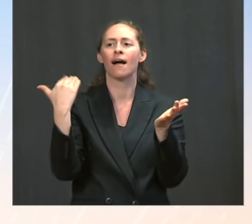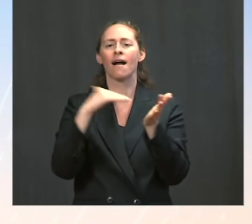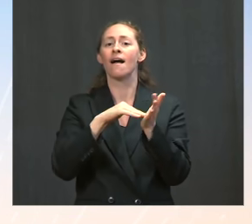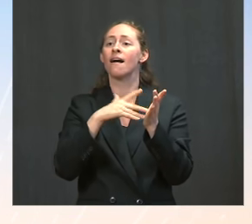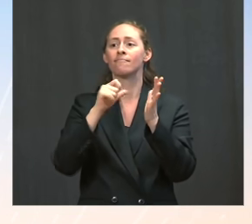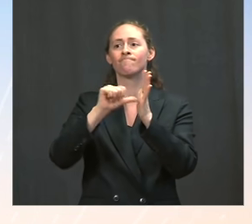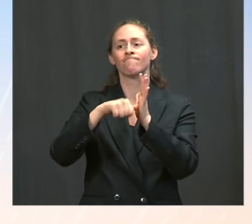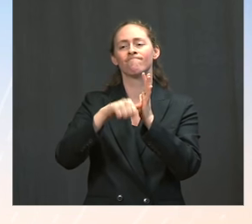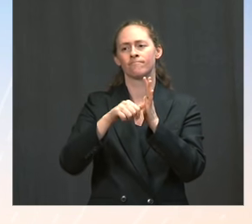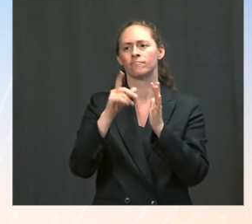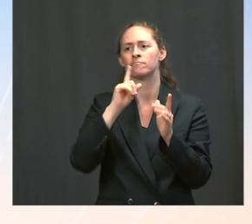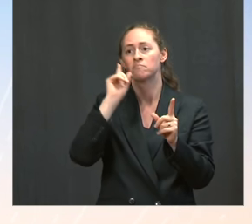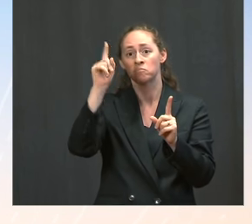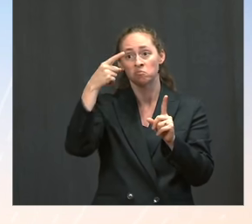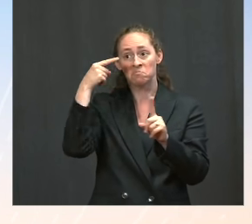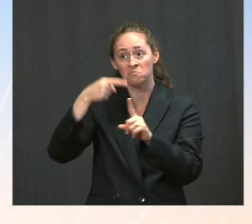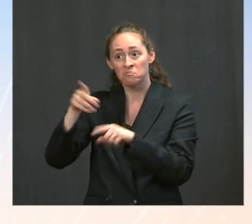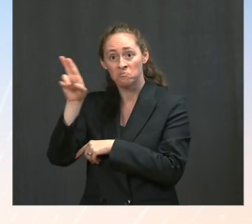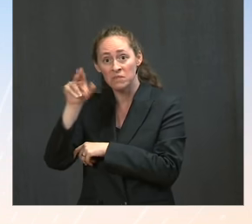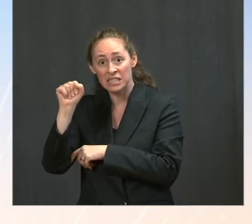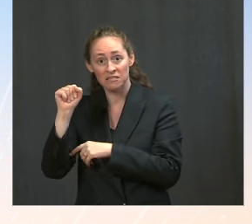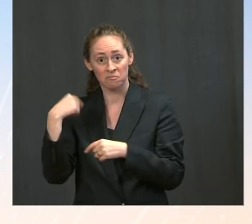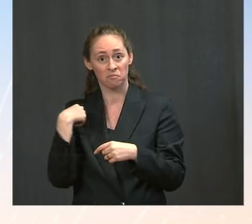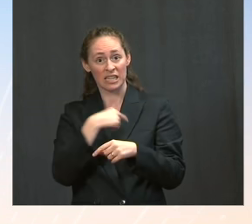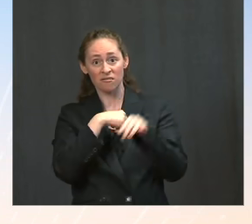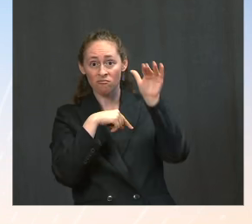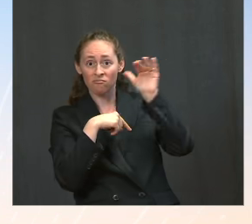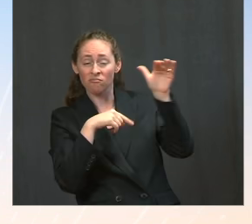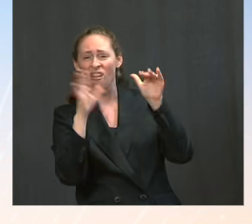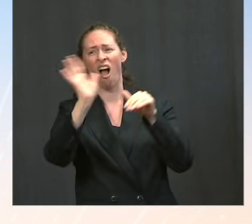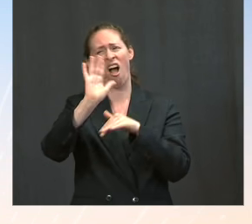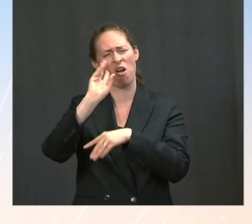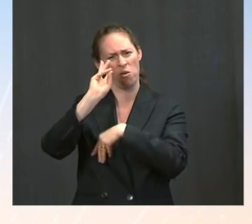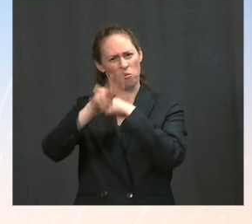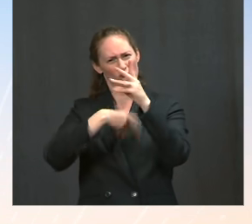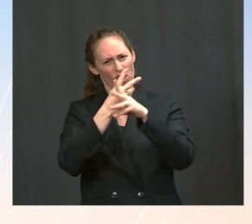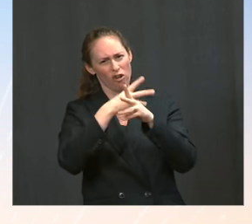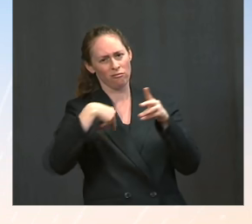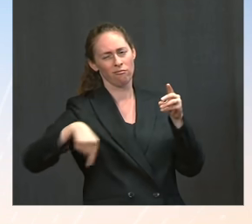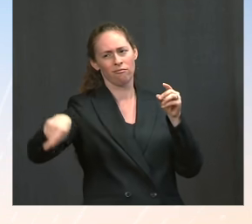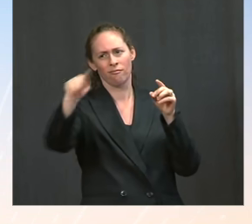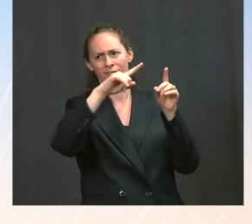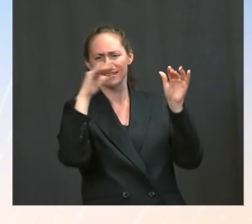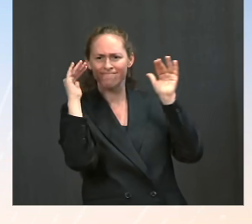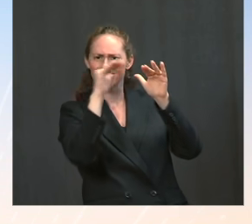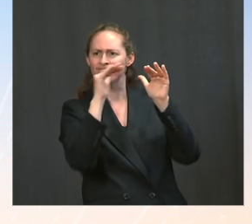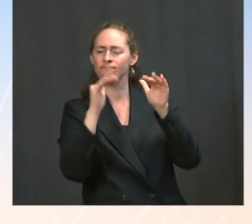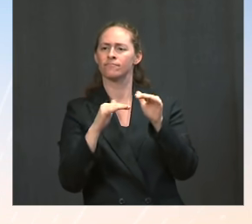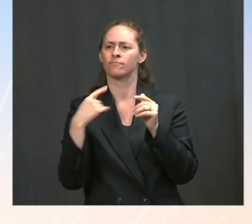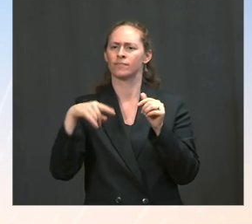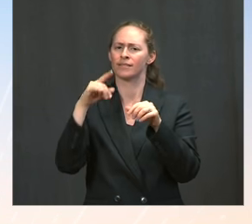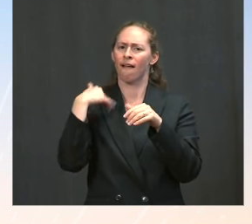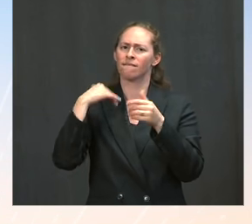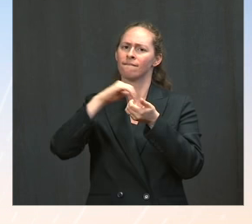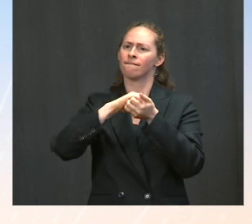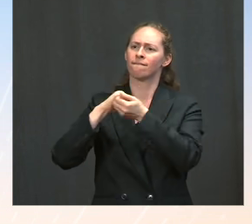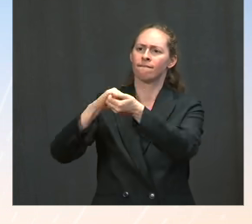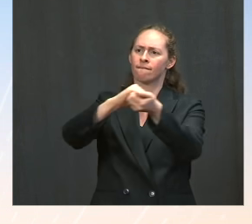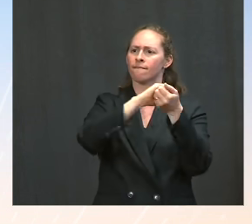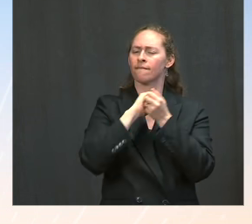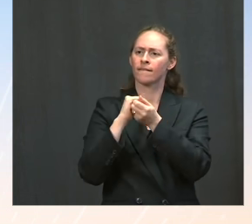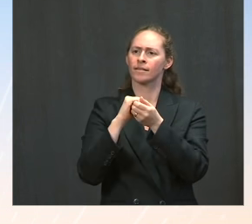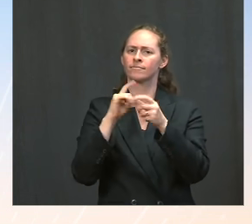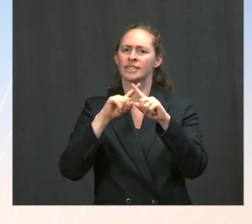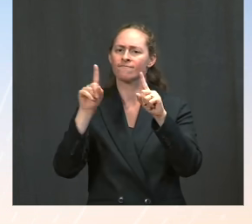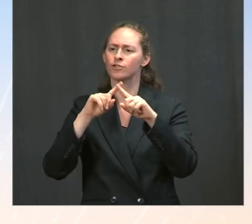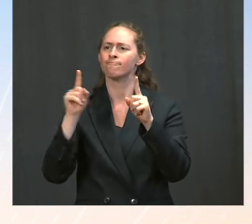renewed engagement and our efforts to build a coalition of support around the world with allies and partners, we're joined by the international